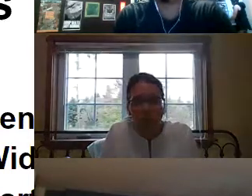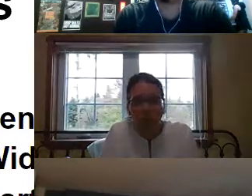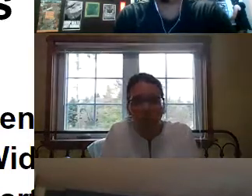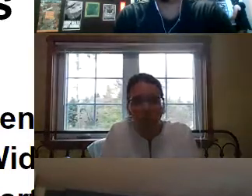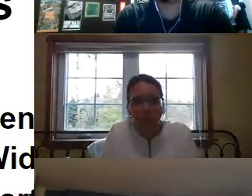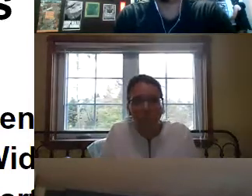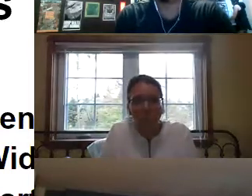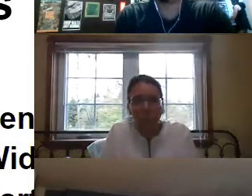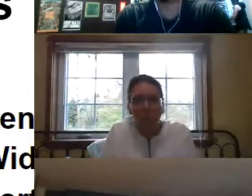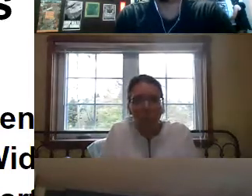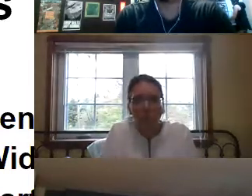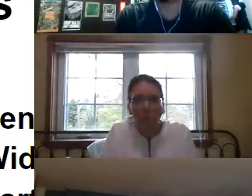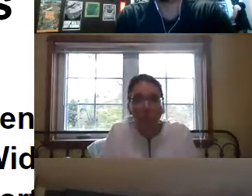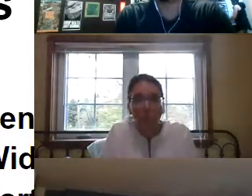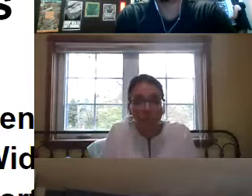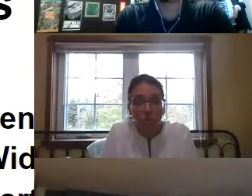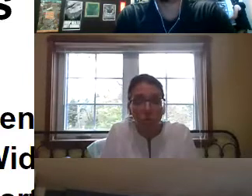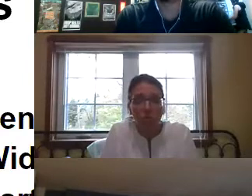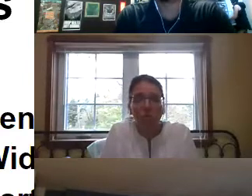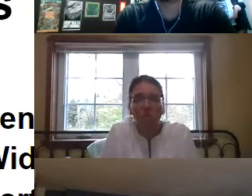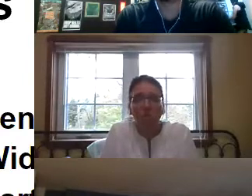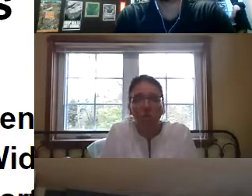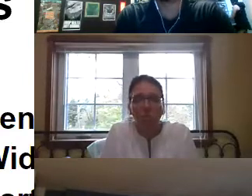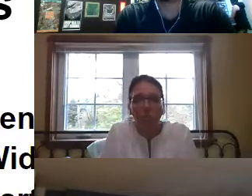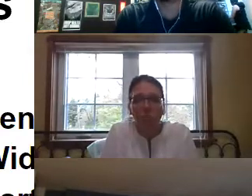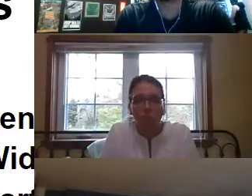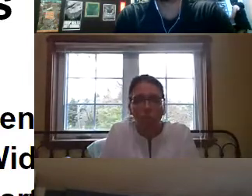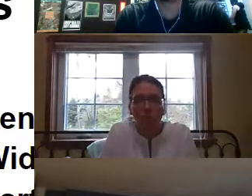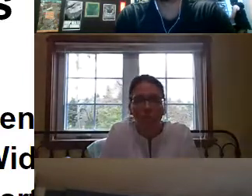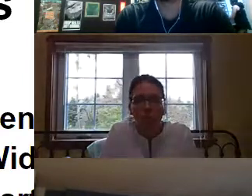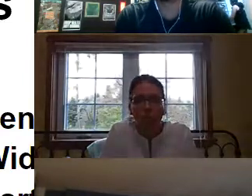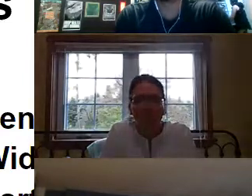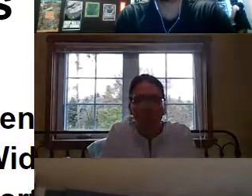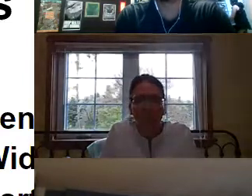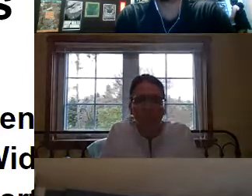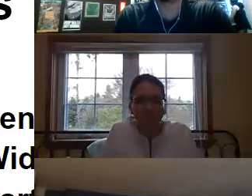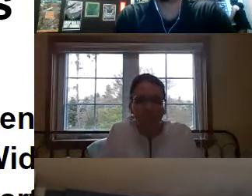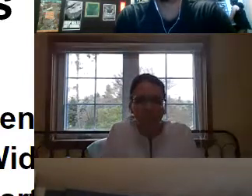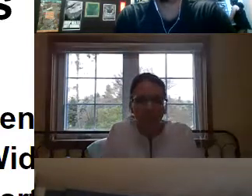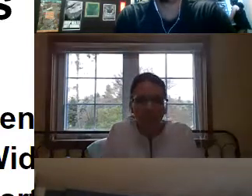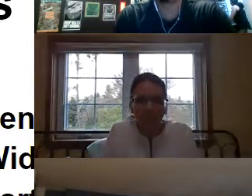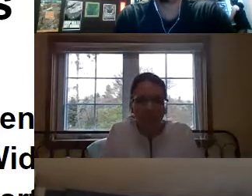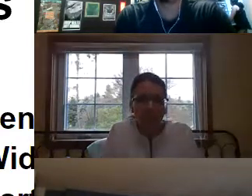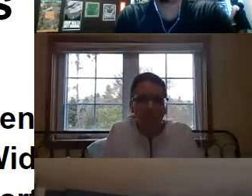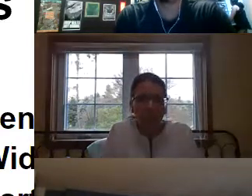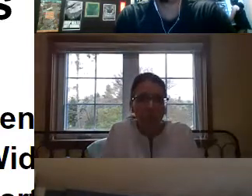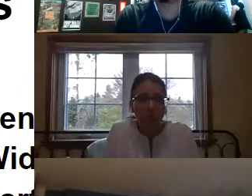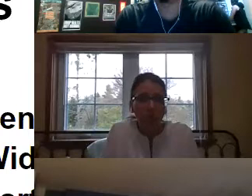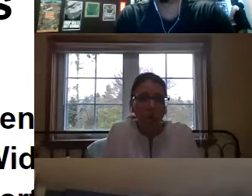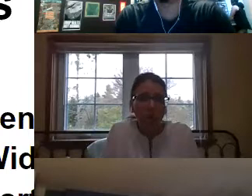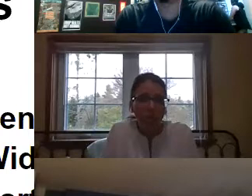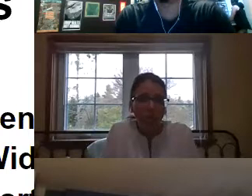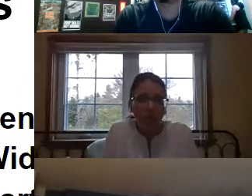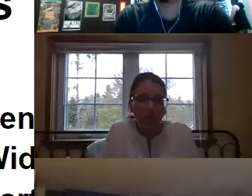observed some moderate speeding issues on the corridor where people are exceeding the posted speed. There's moderate